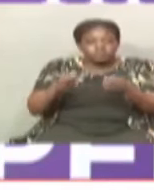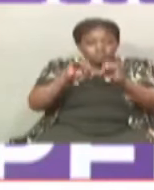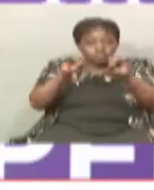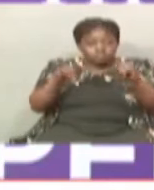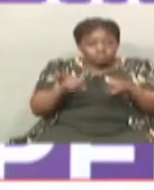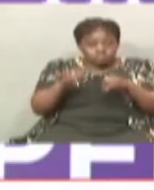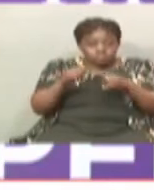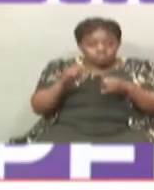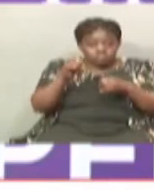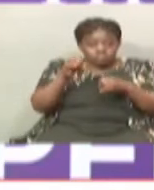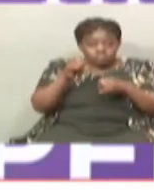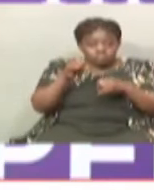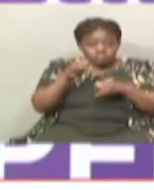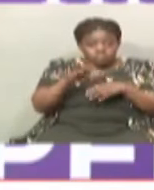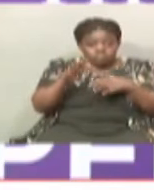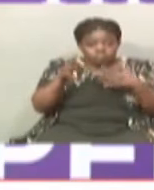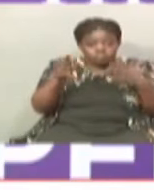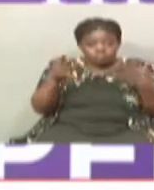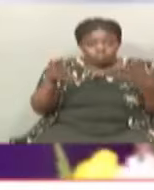of parliament.